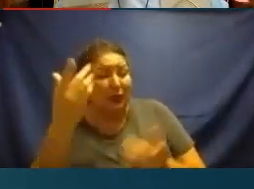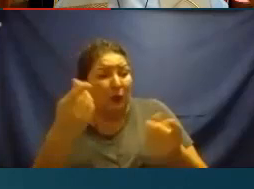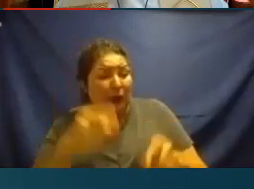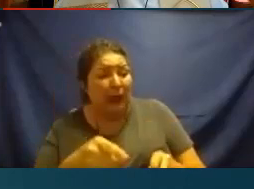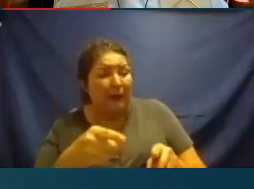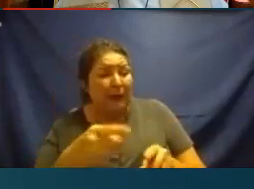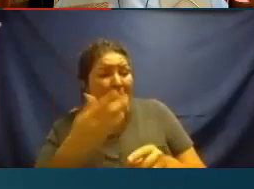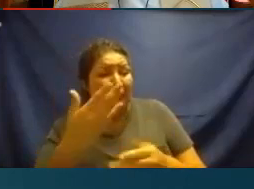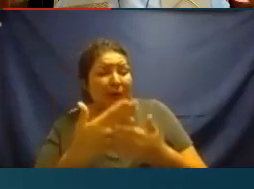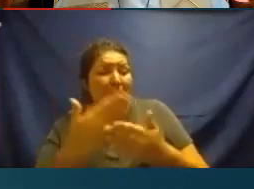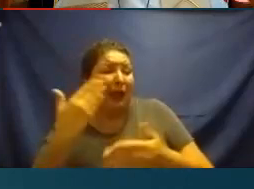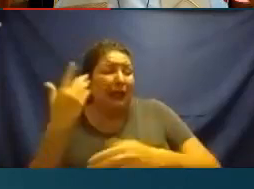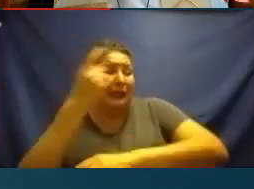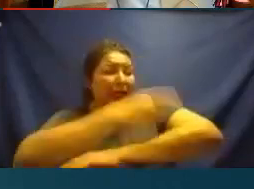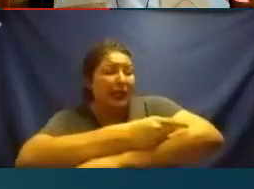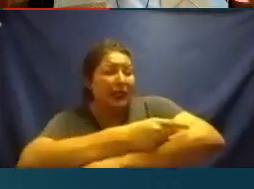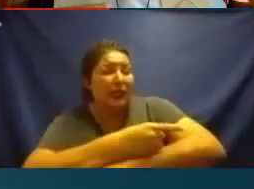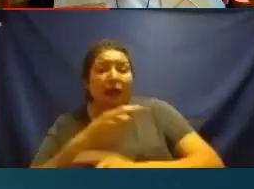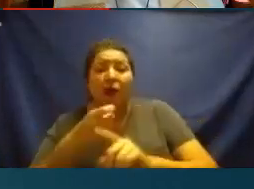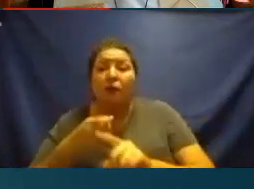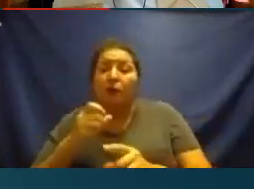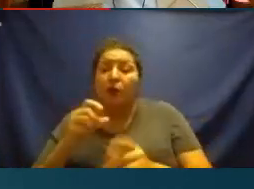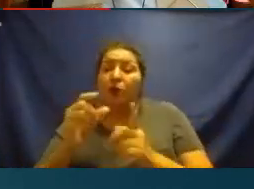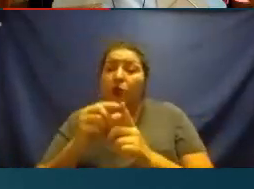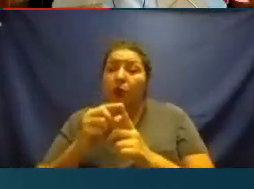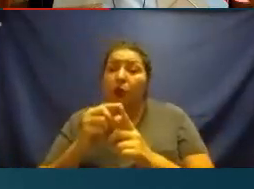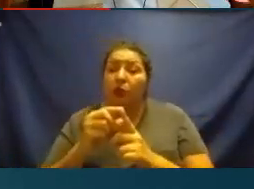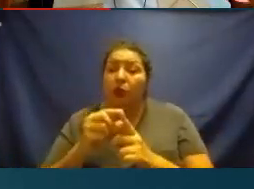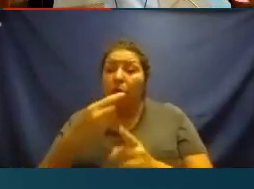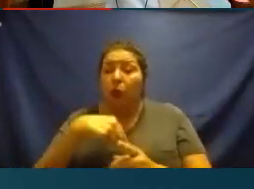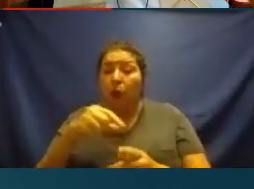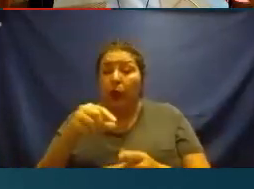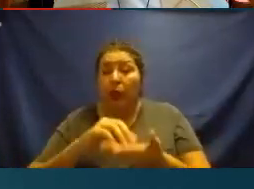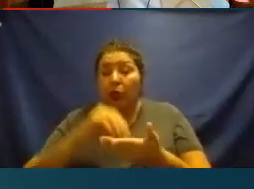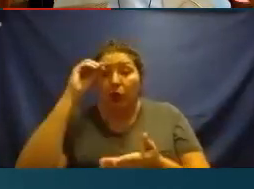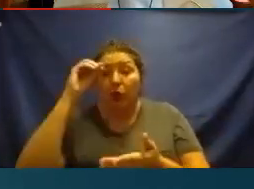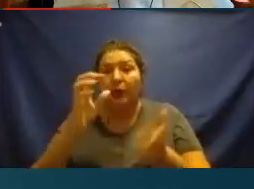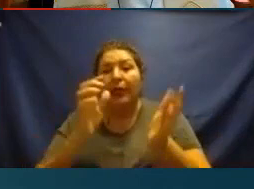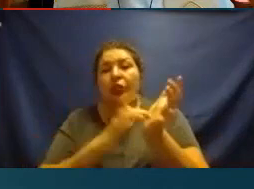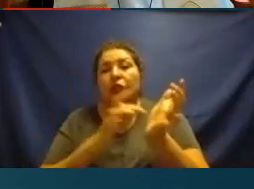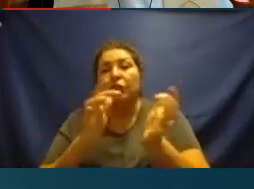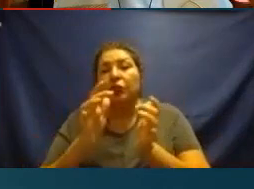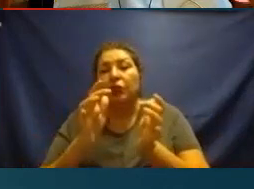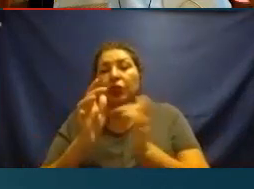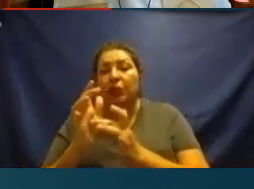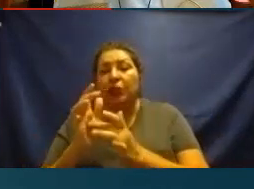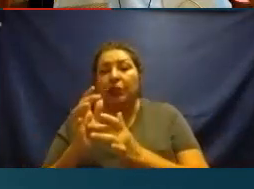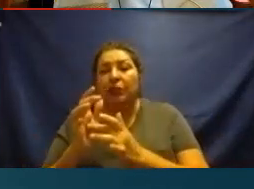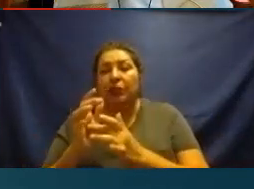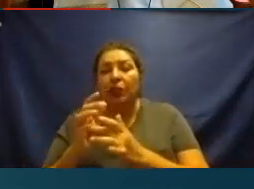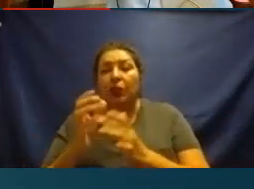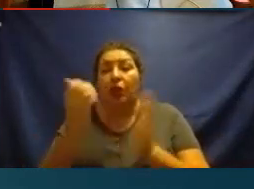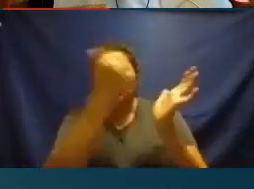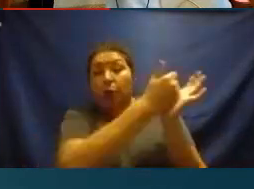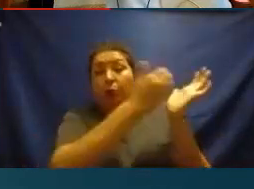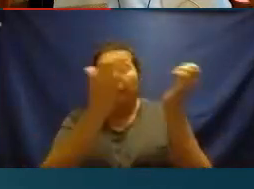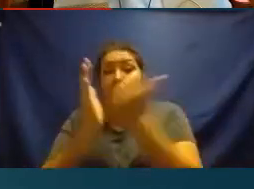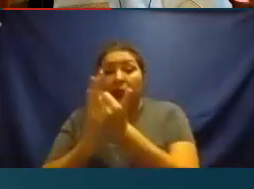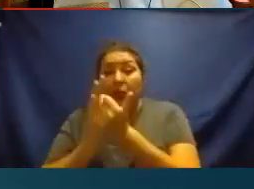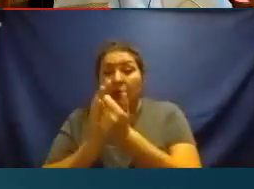these days?" From these words, we learn that the news of Jesus' crucifixion had spread throughout